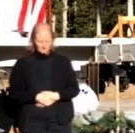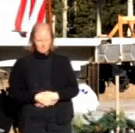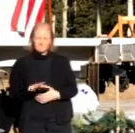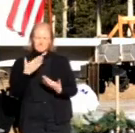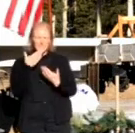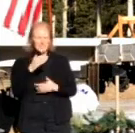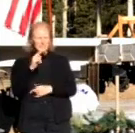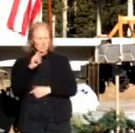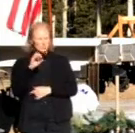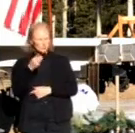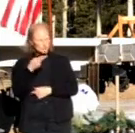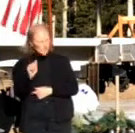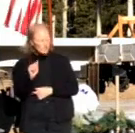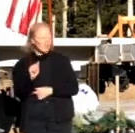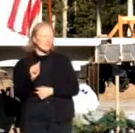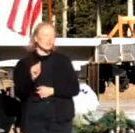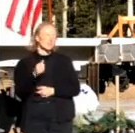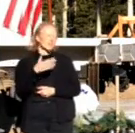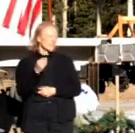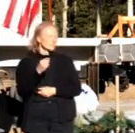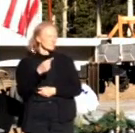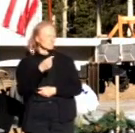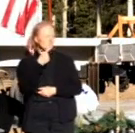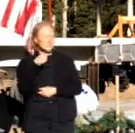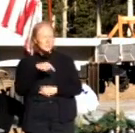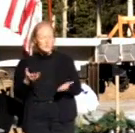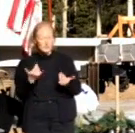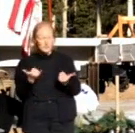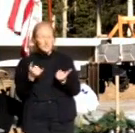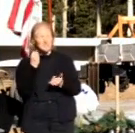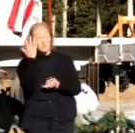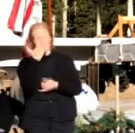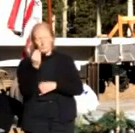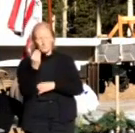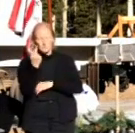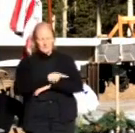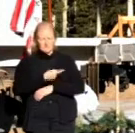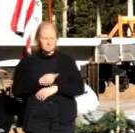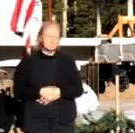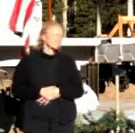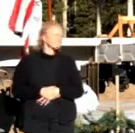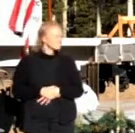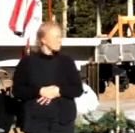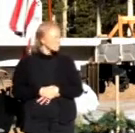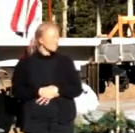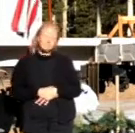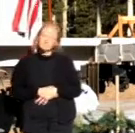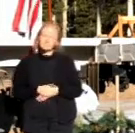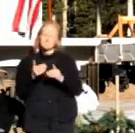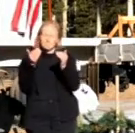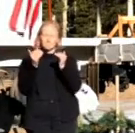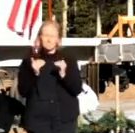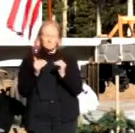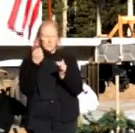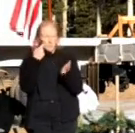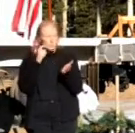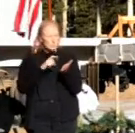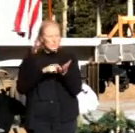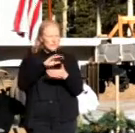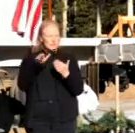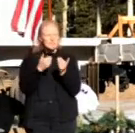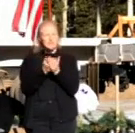Thank you, Tricia, for those words, and we are missing you here today on this beautiful sunny afternoon. Up next, I'd like to recognize